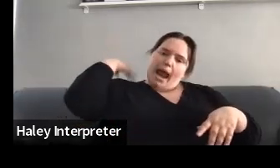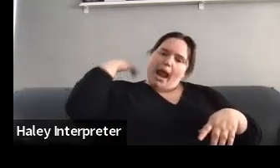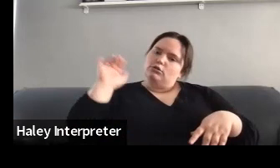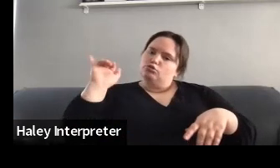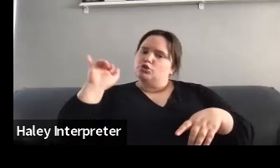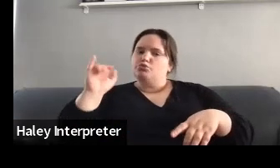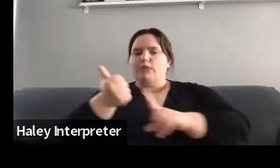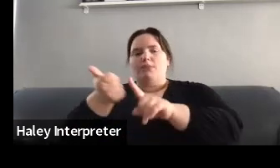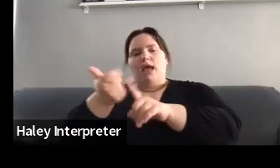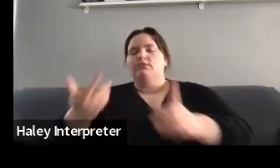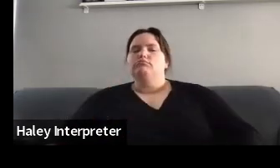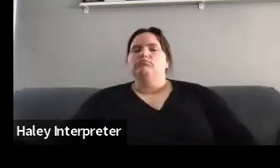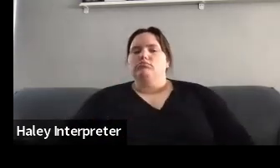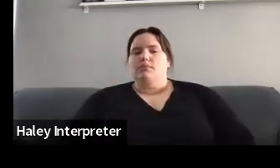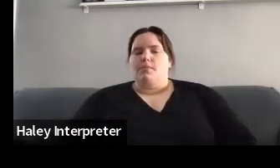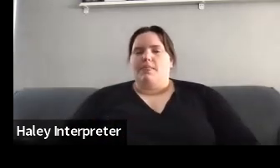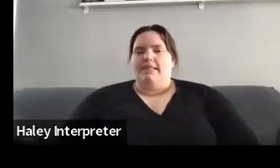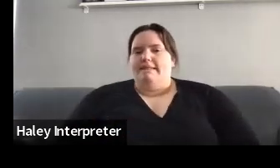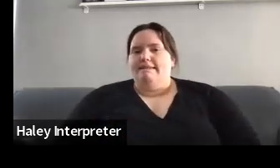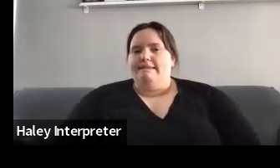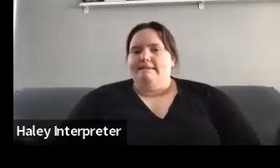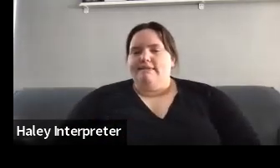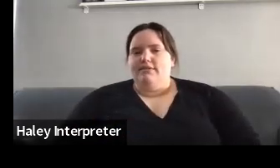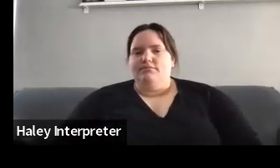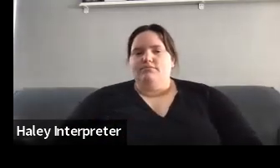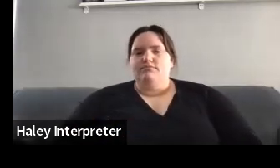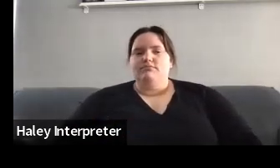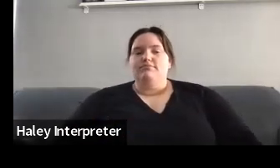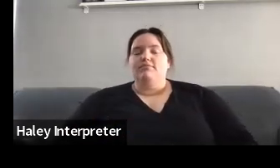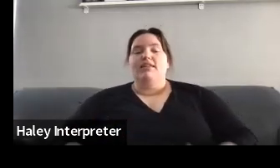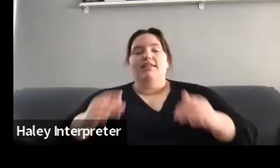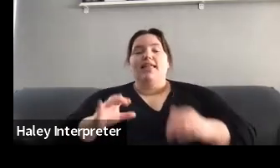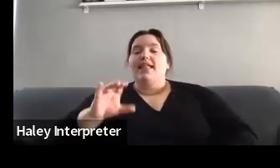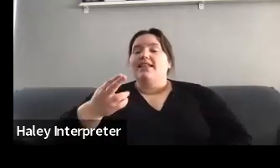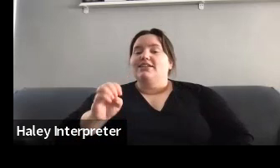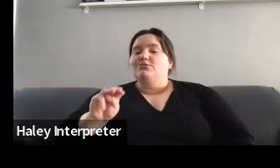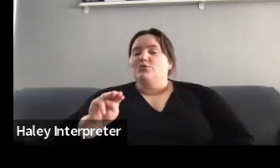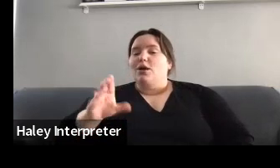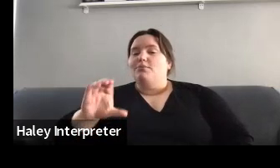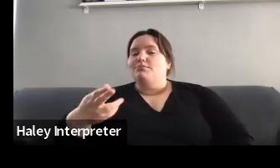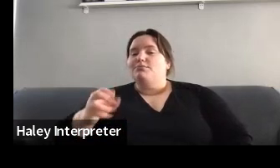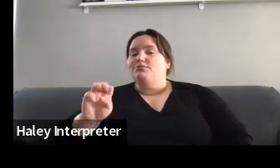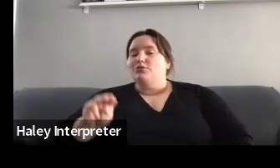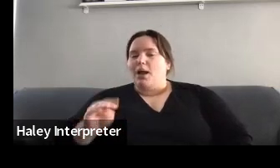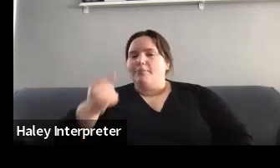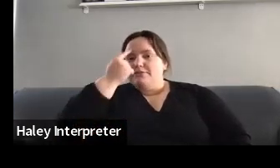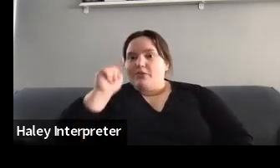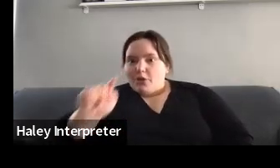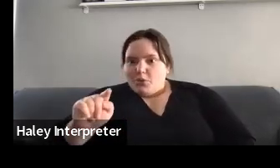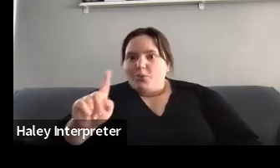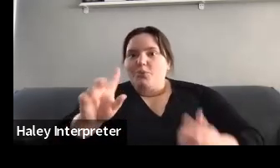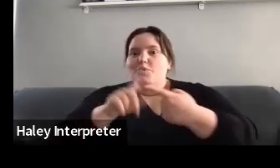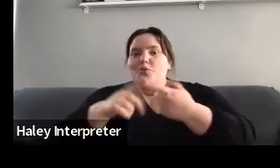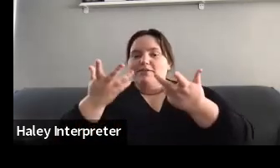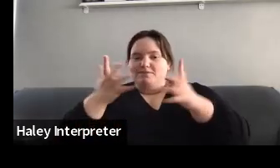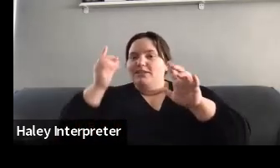themselves. The next device is called the Chom Chom, and this is actually for you after you finish grooming. This